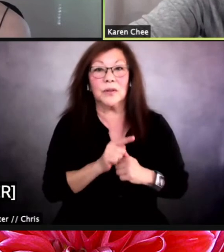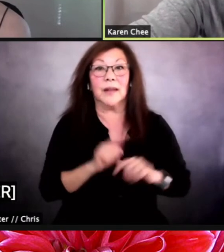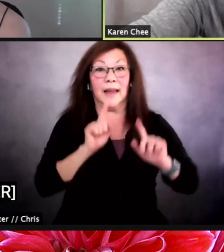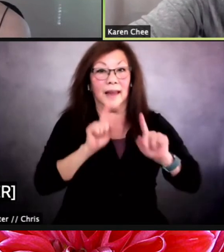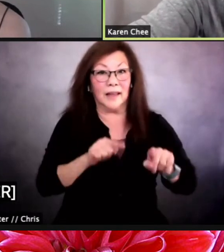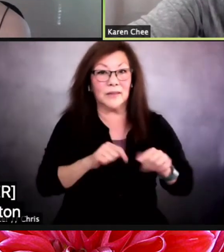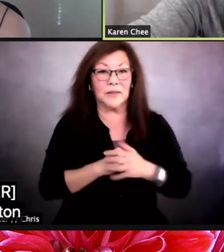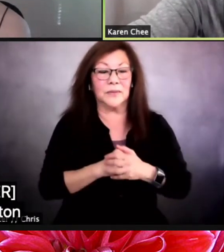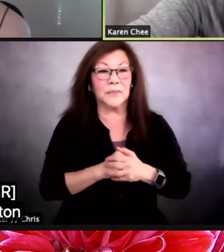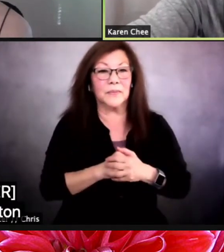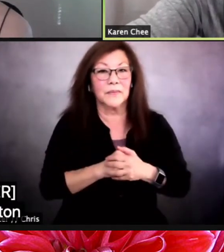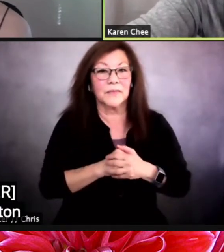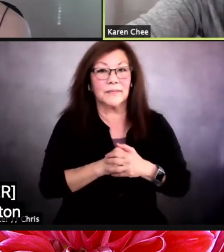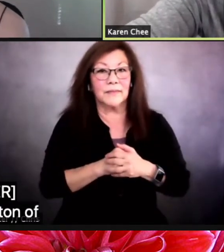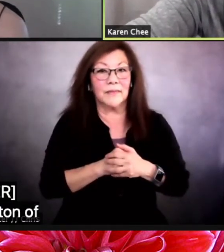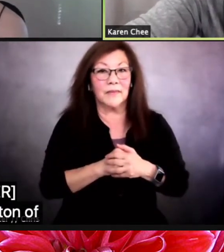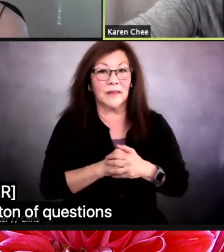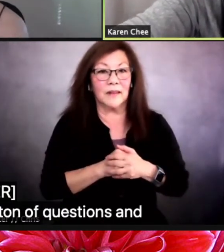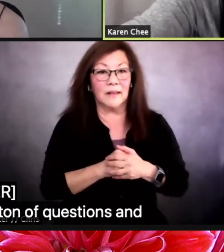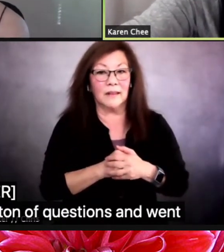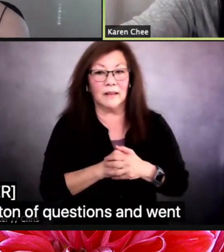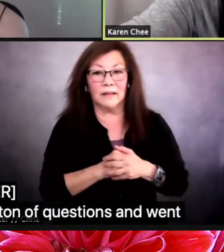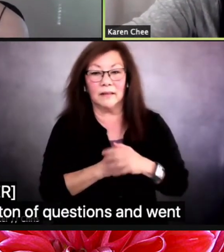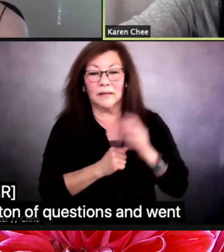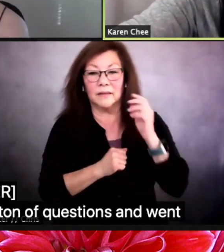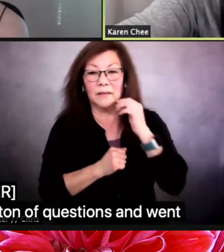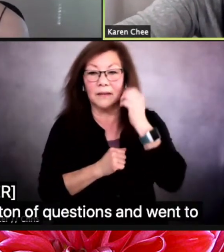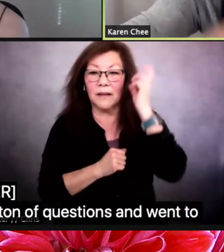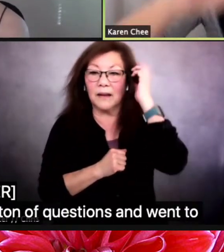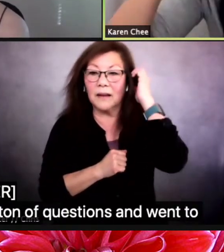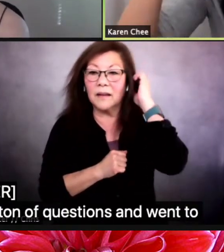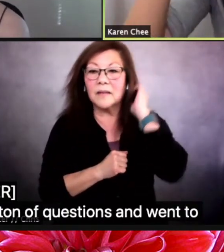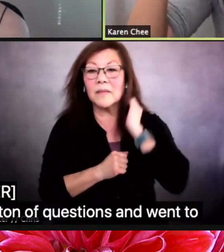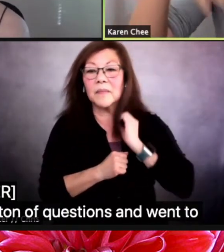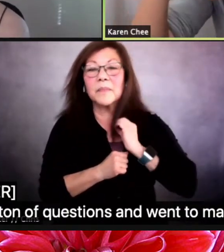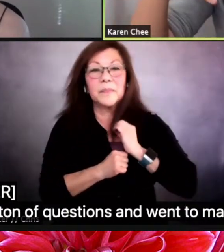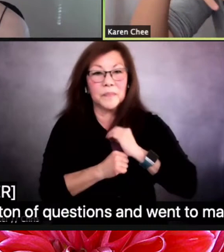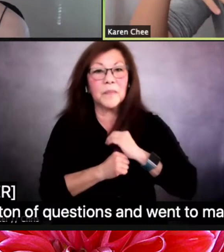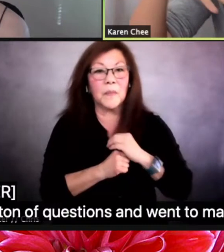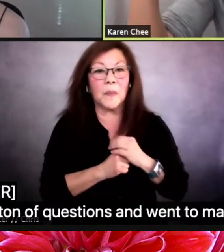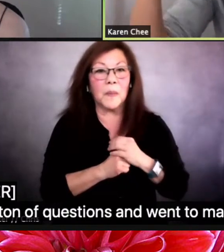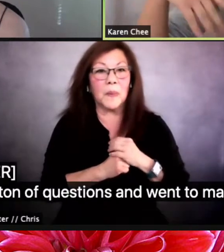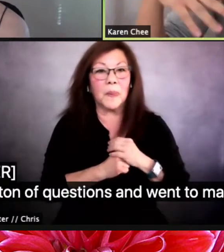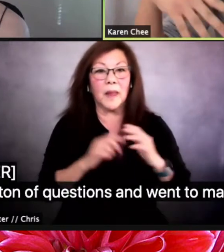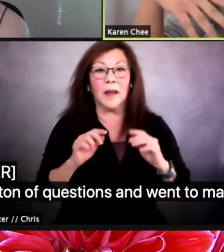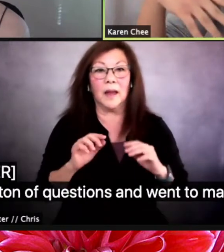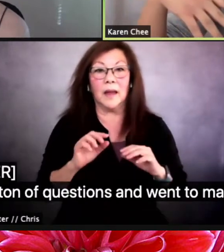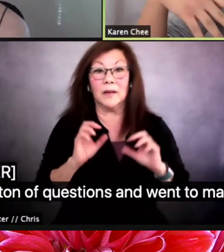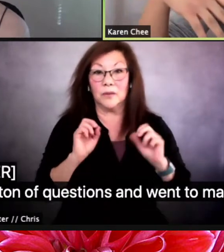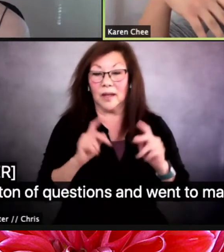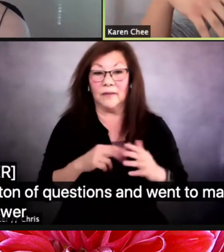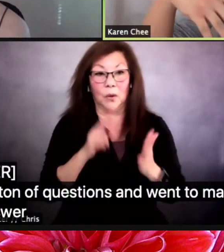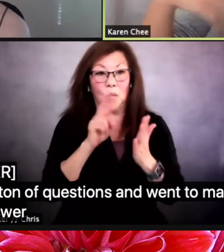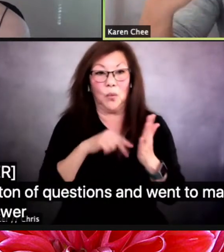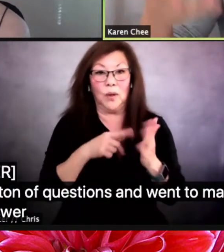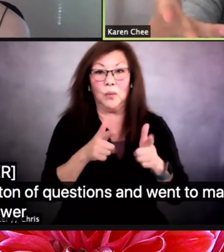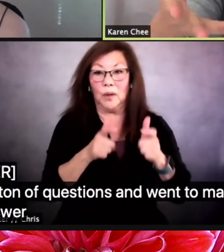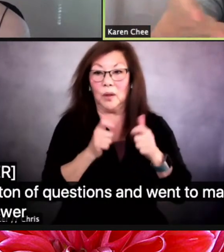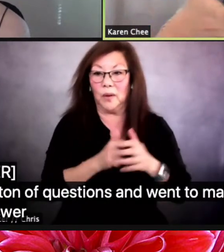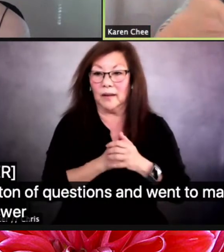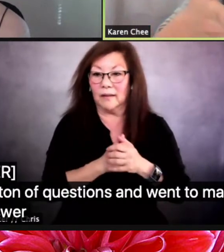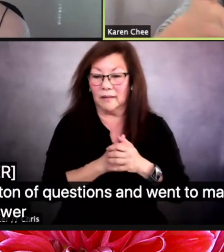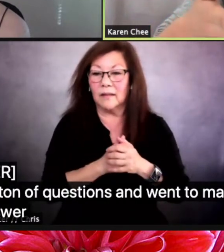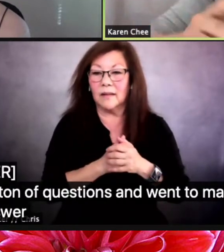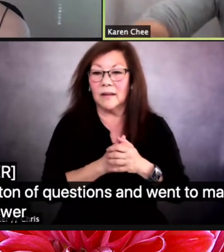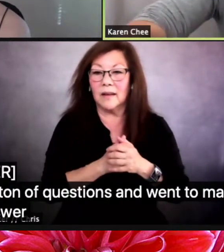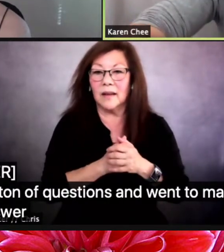them. Um, okay, cool. I'm gonna sort of is it okay if I just sort of read through them really quick? I'll read them